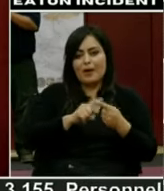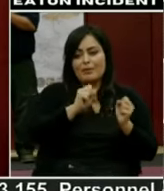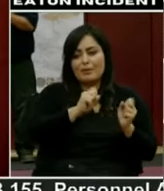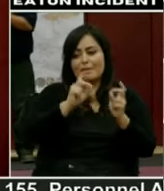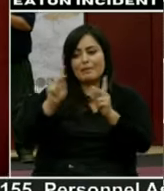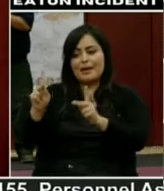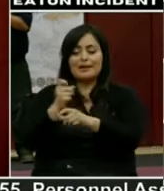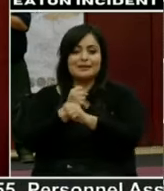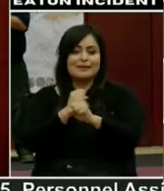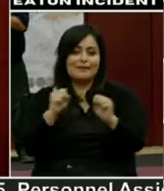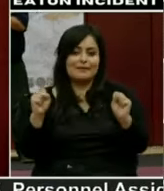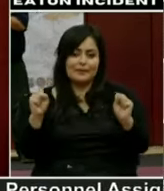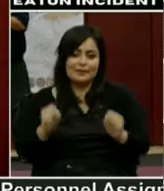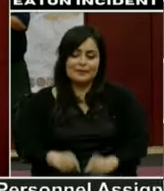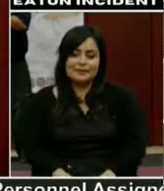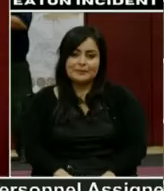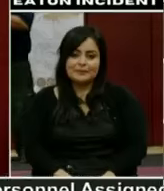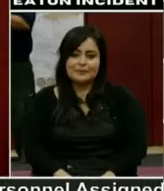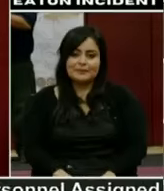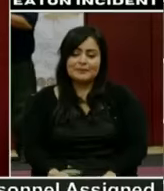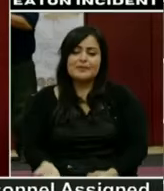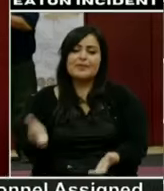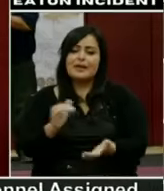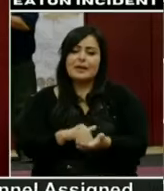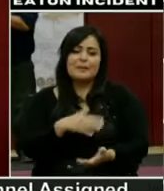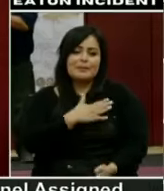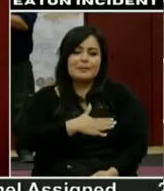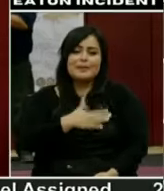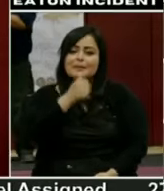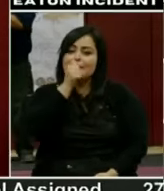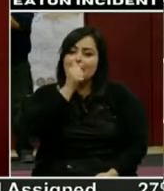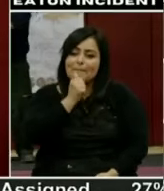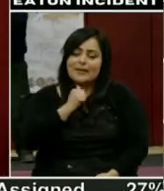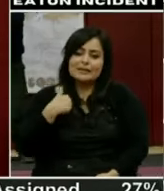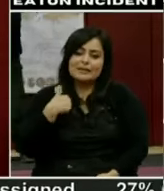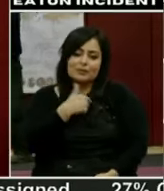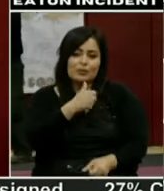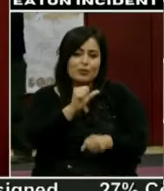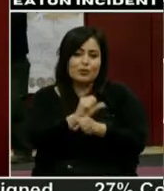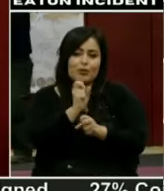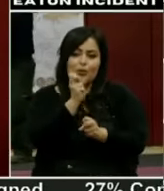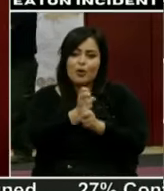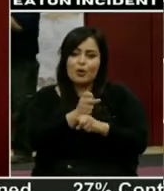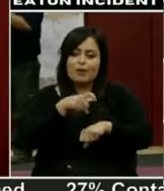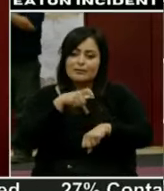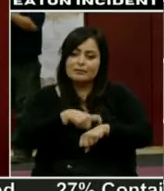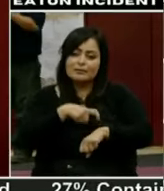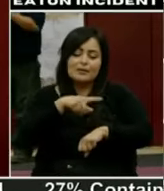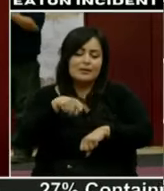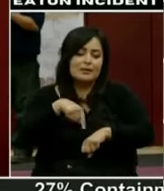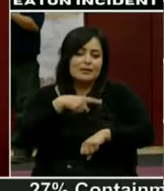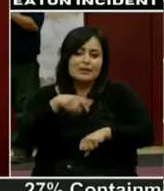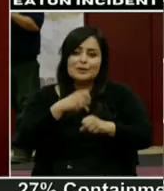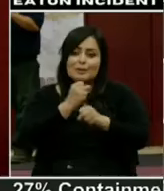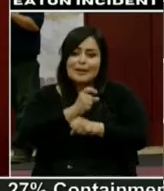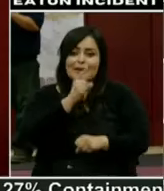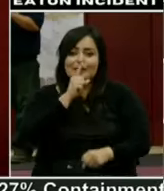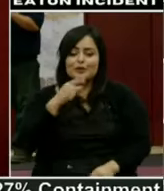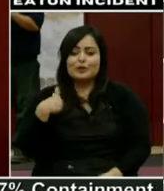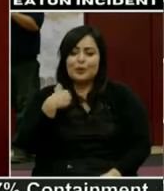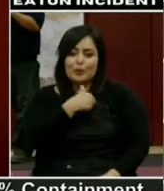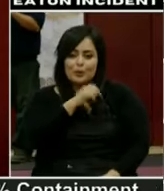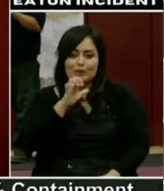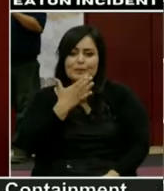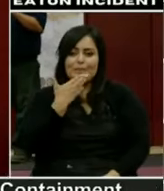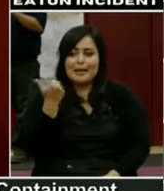for you all to get back in there. Please be patient as we're working hard around the clock to make sure that we can do our best,